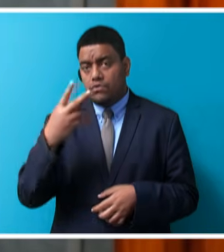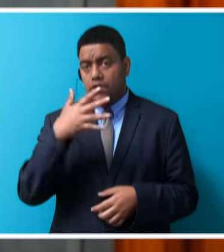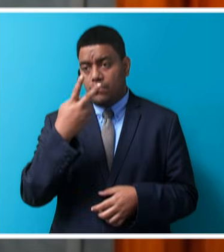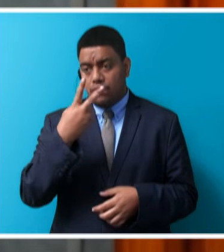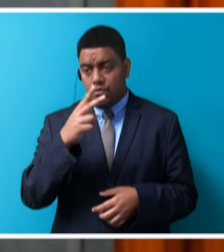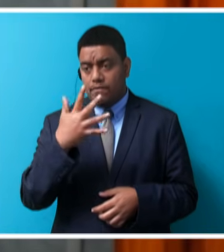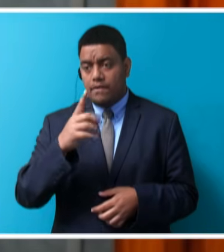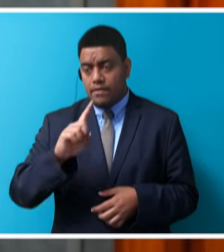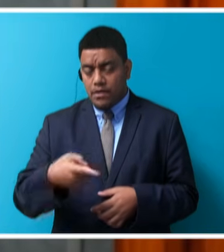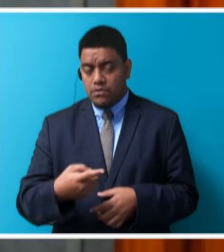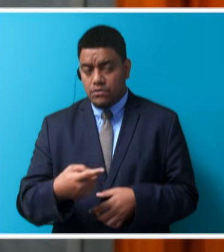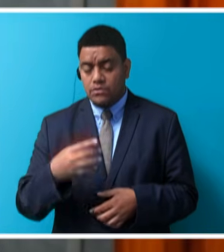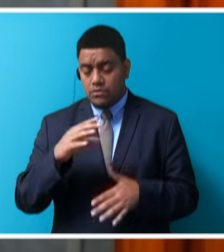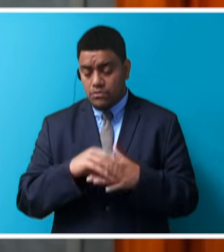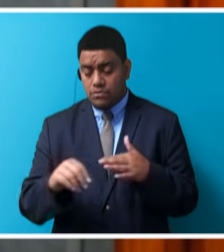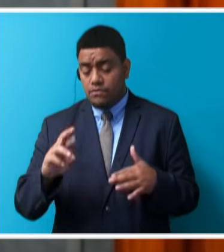$235,000